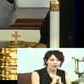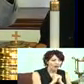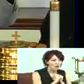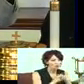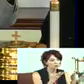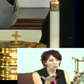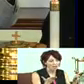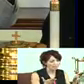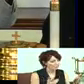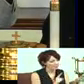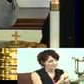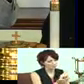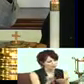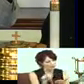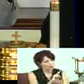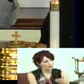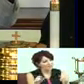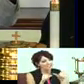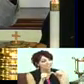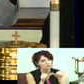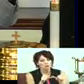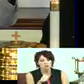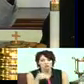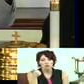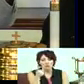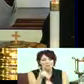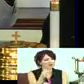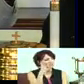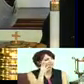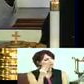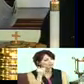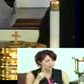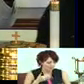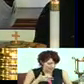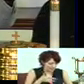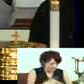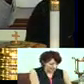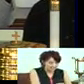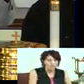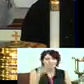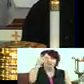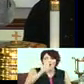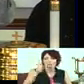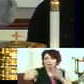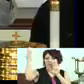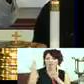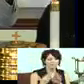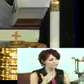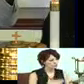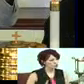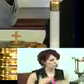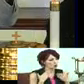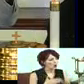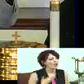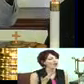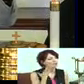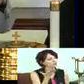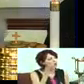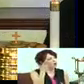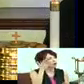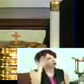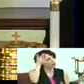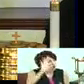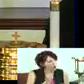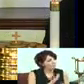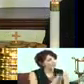throughout this week ahead, you will experience the abundance of God's presence, and may the joy of our God be your strength.